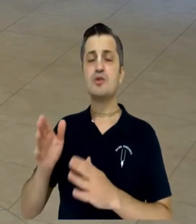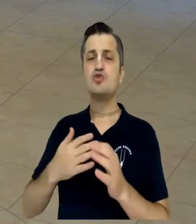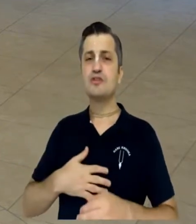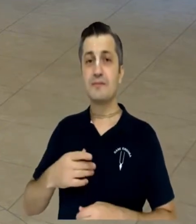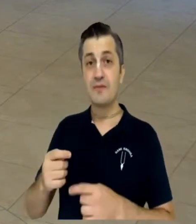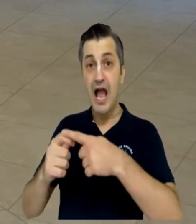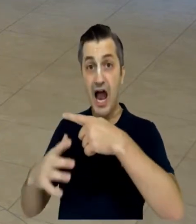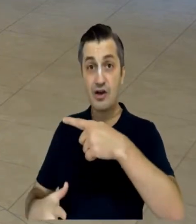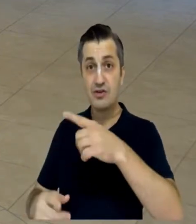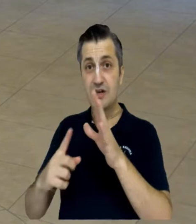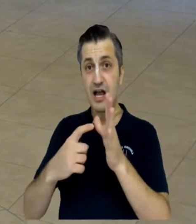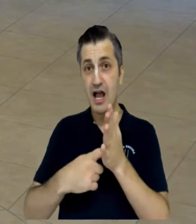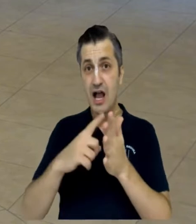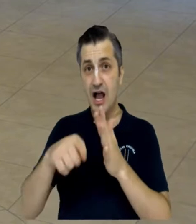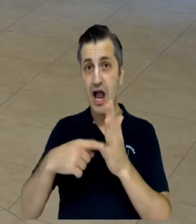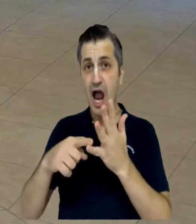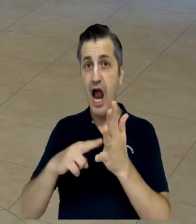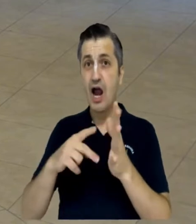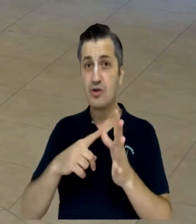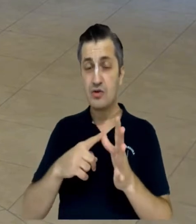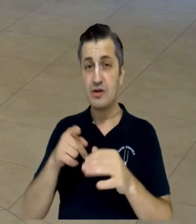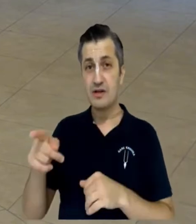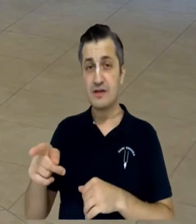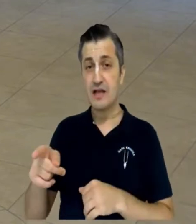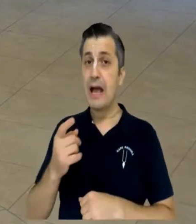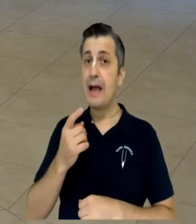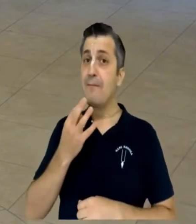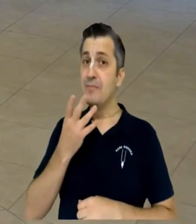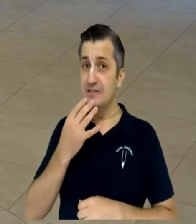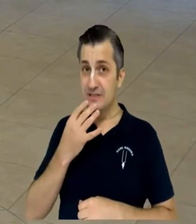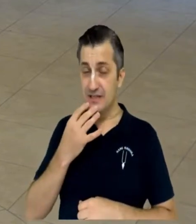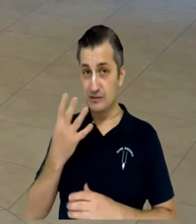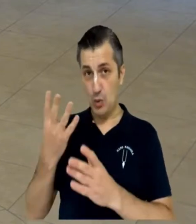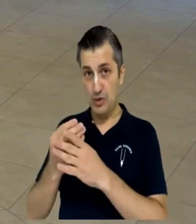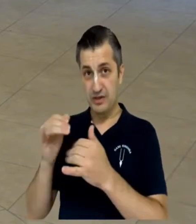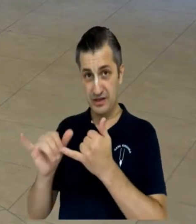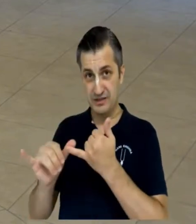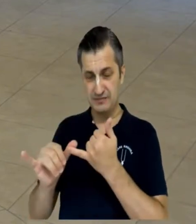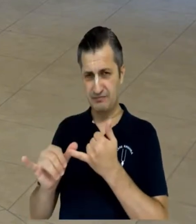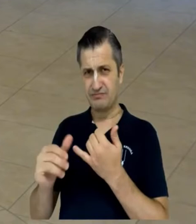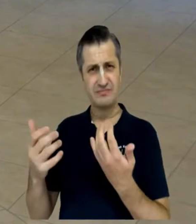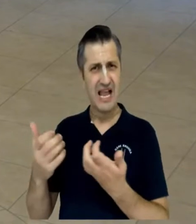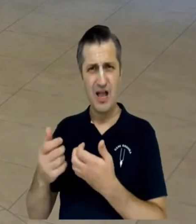battlefield between the two armies was a mistake against Krishna. Sorry, with Krishna.